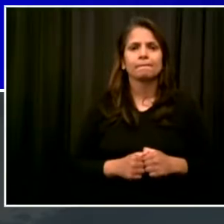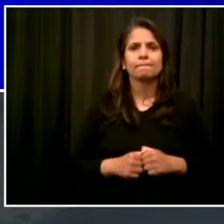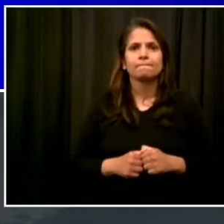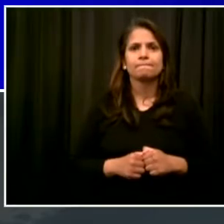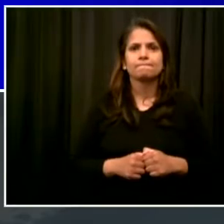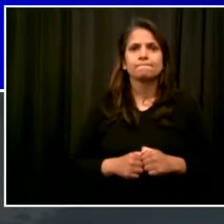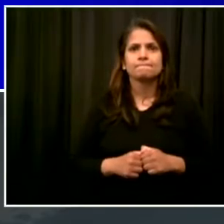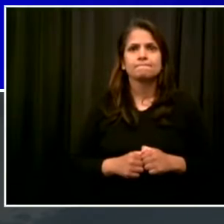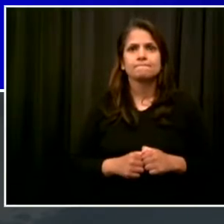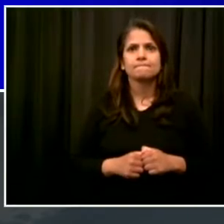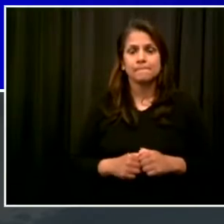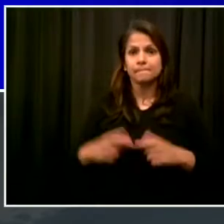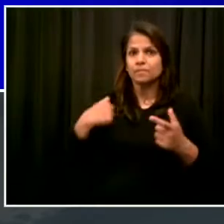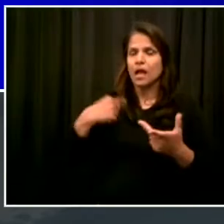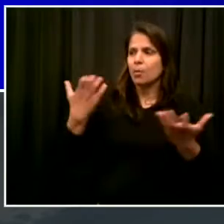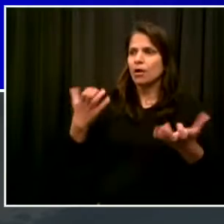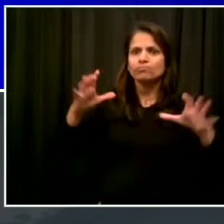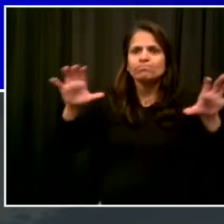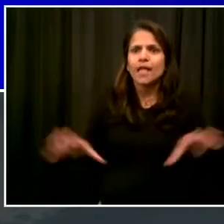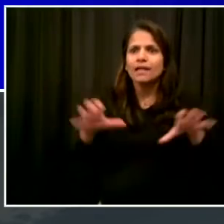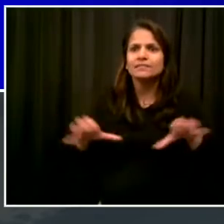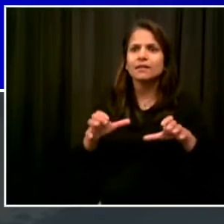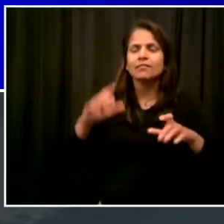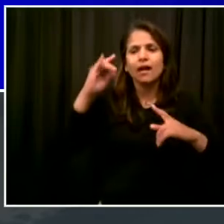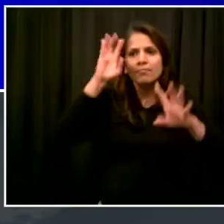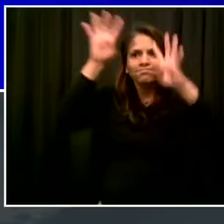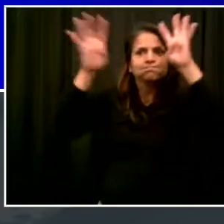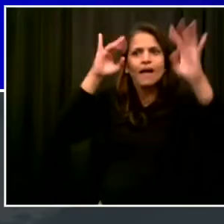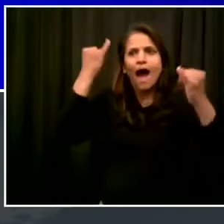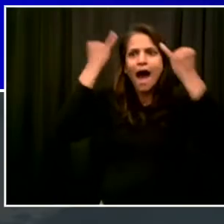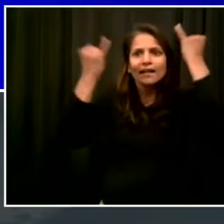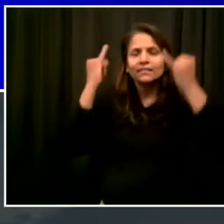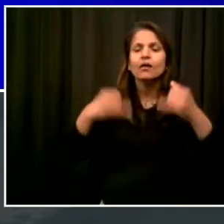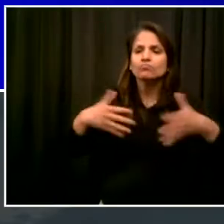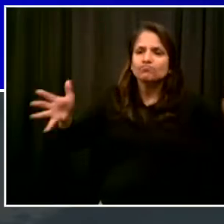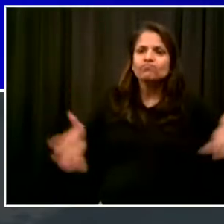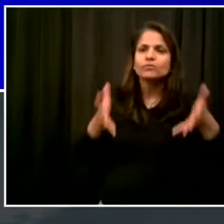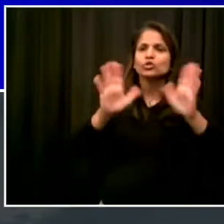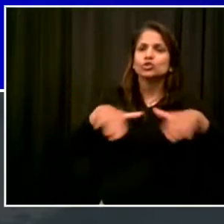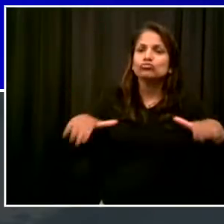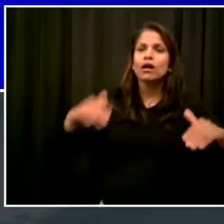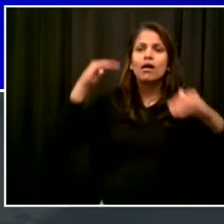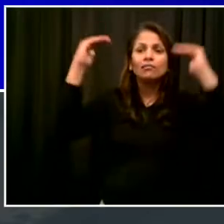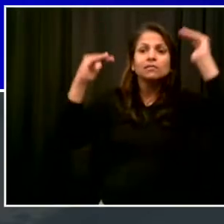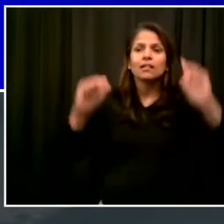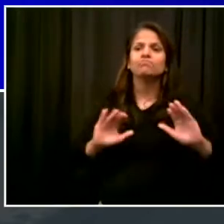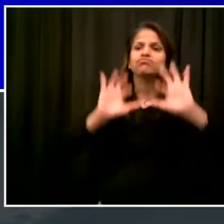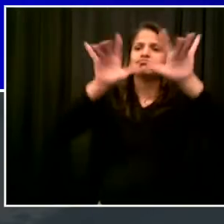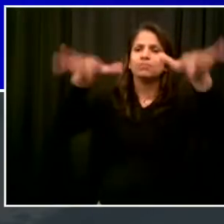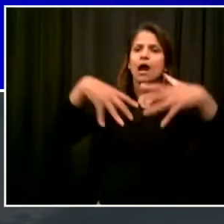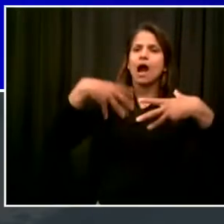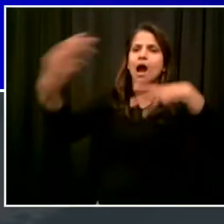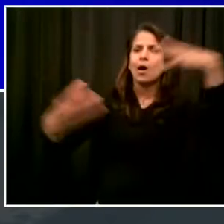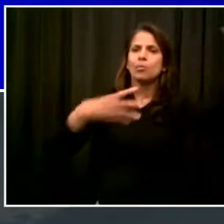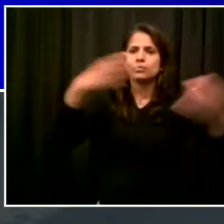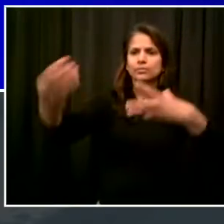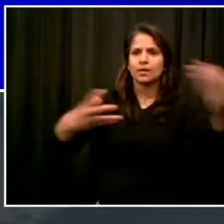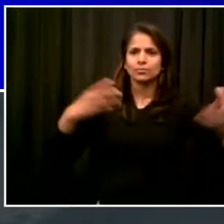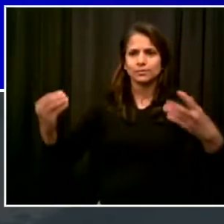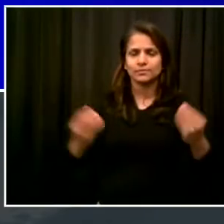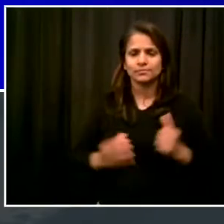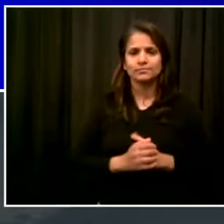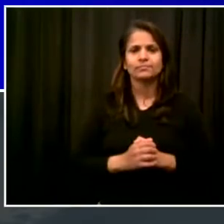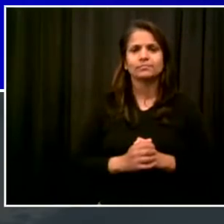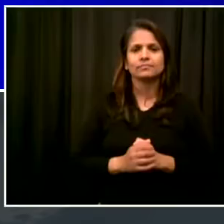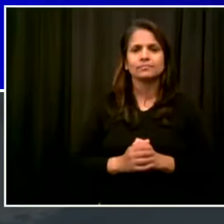them to give our kids a great outdoor experience. Now, you talk about outdoors, it's going to be hot, and we need to